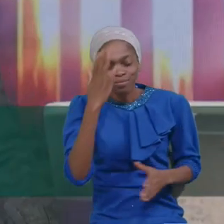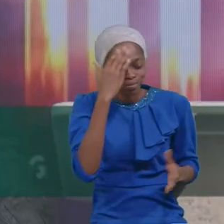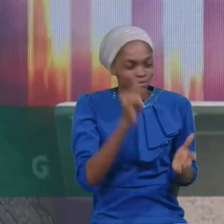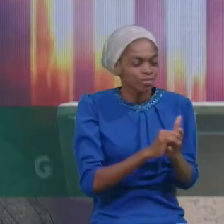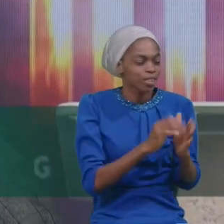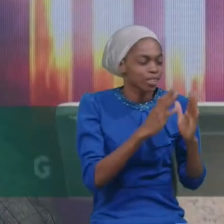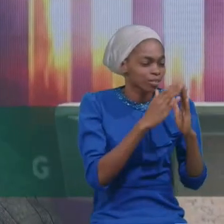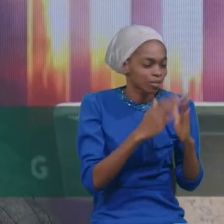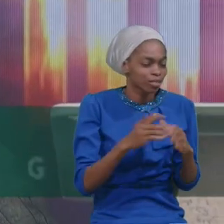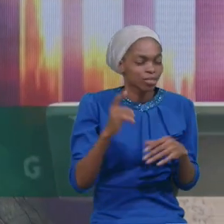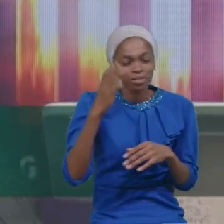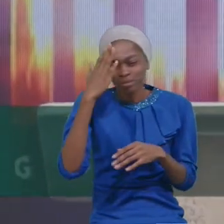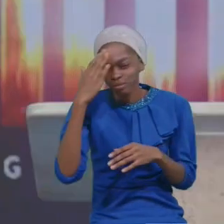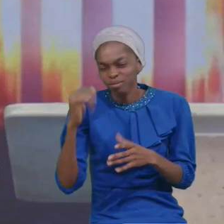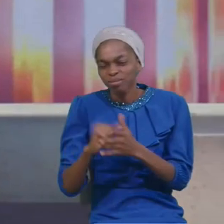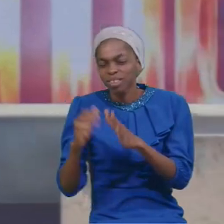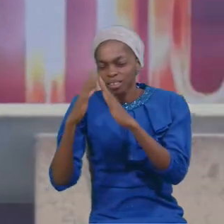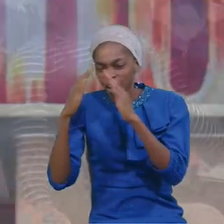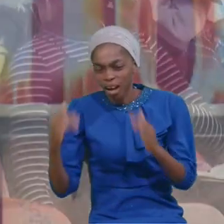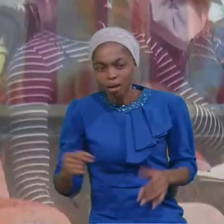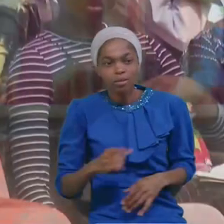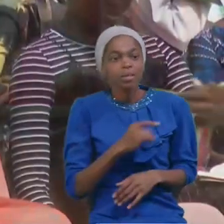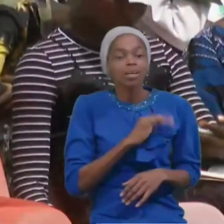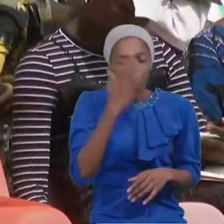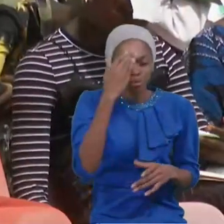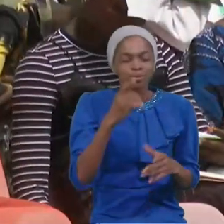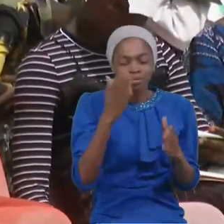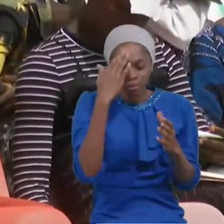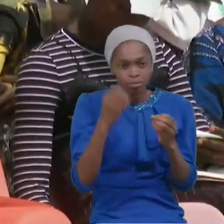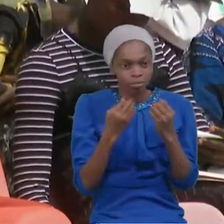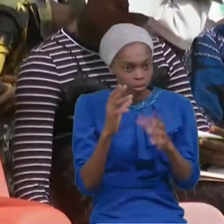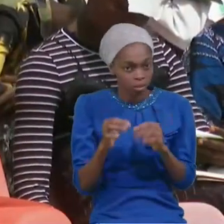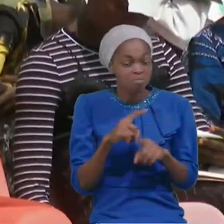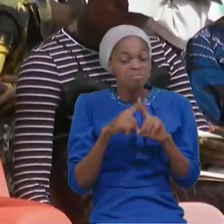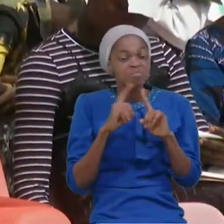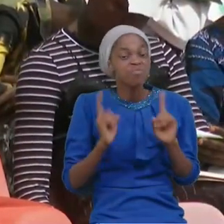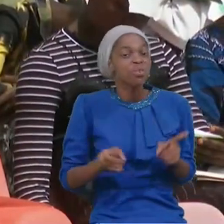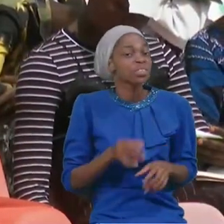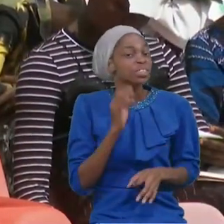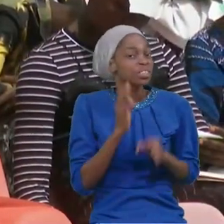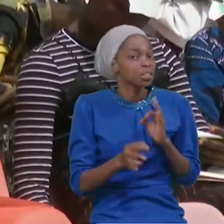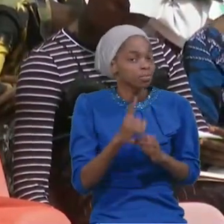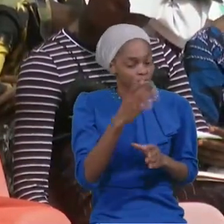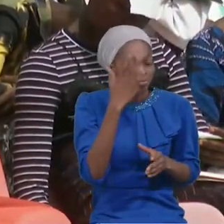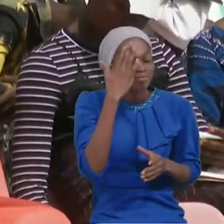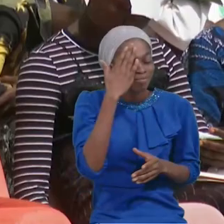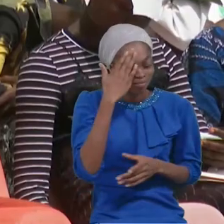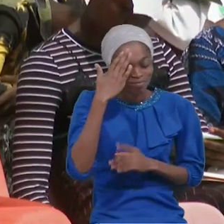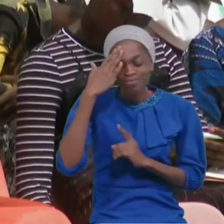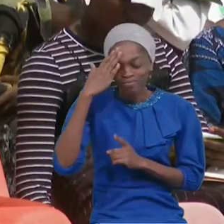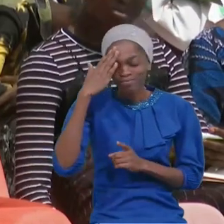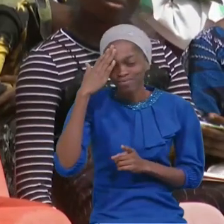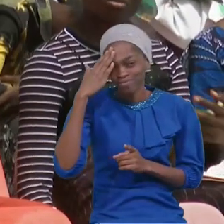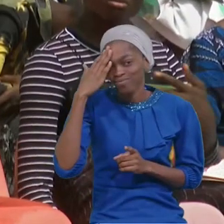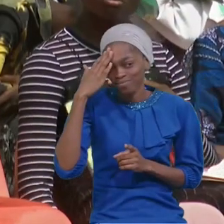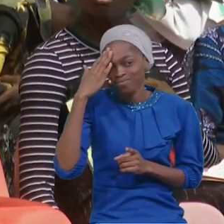you knew, many things we know that will not satisfy us, even in this life.